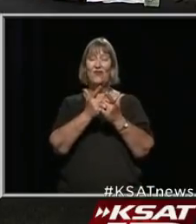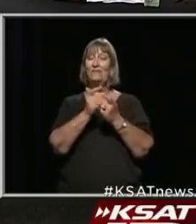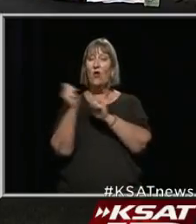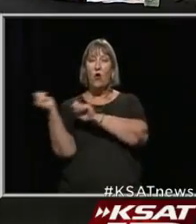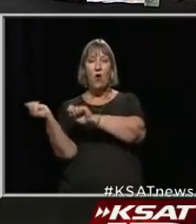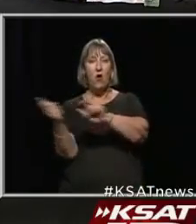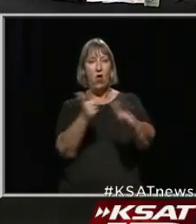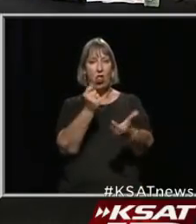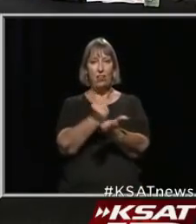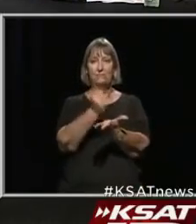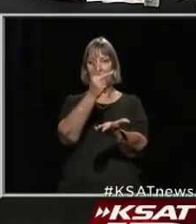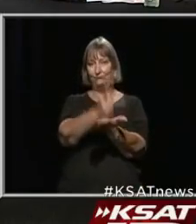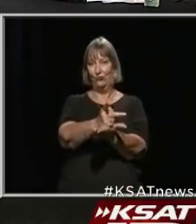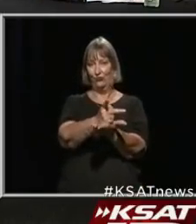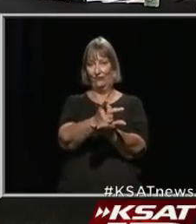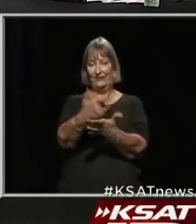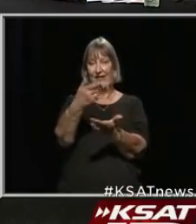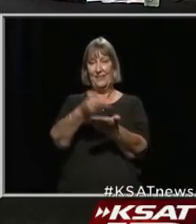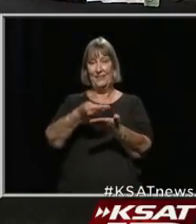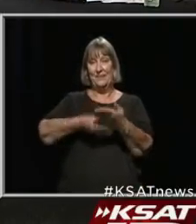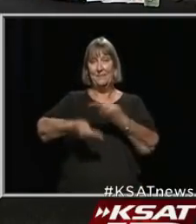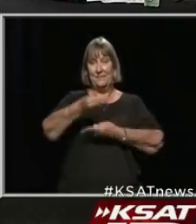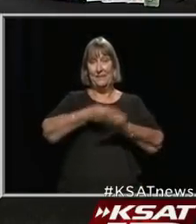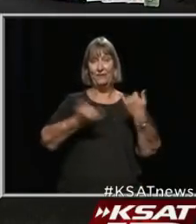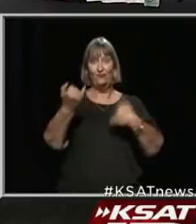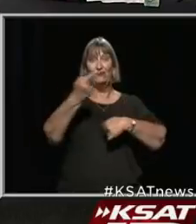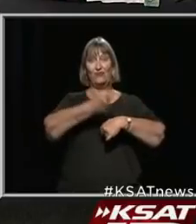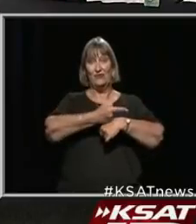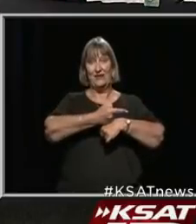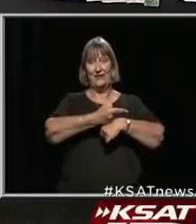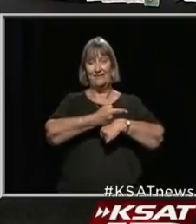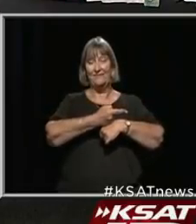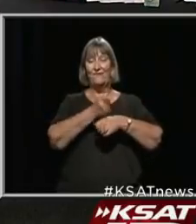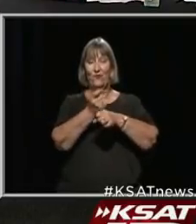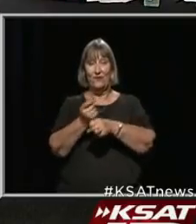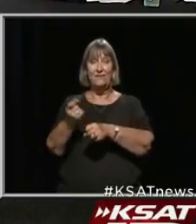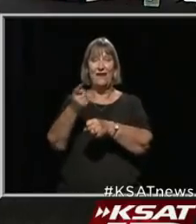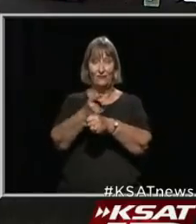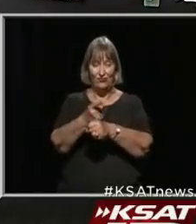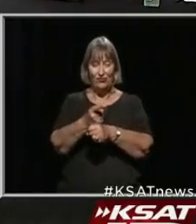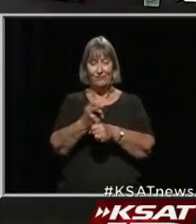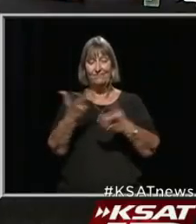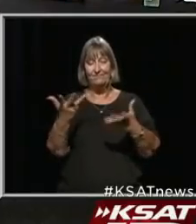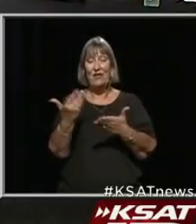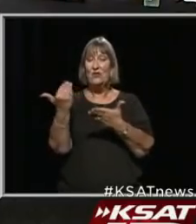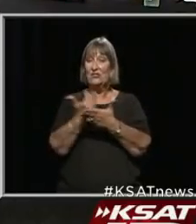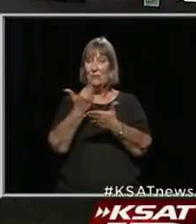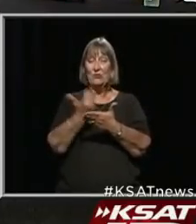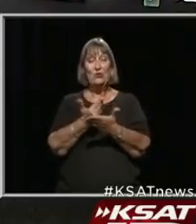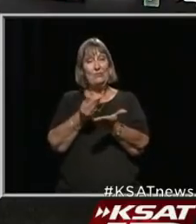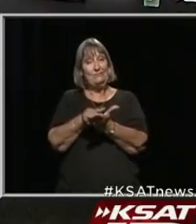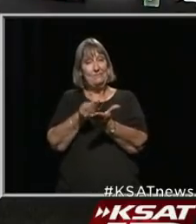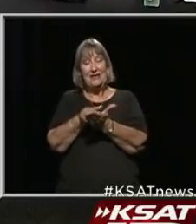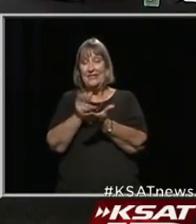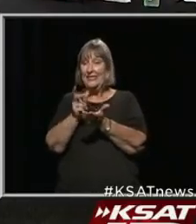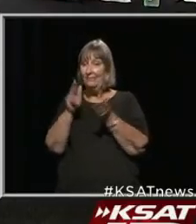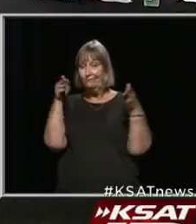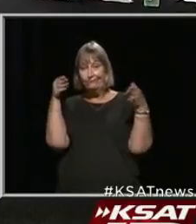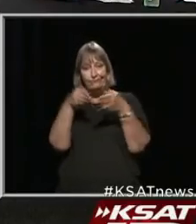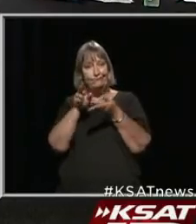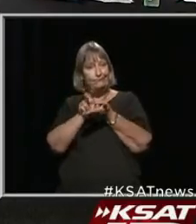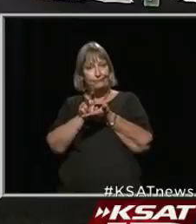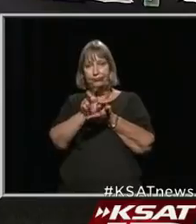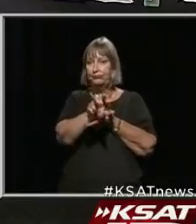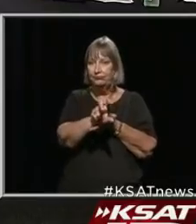FY21 budget this afternoon, and with it, some significant new investments in public health